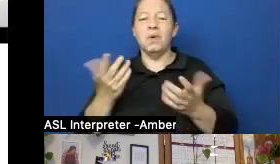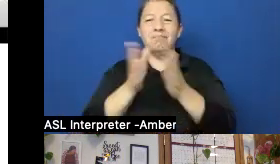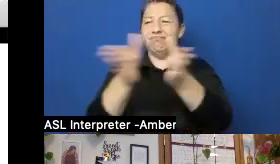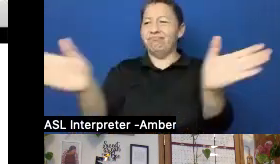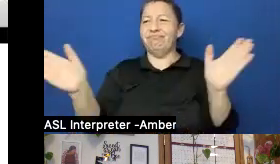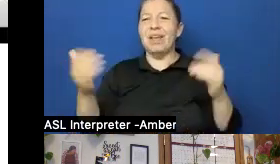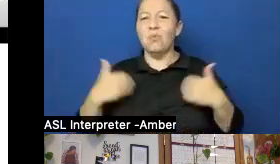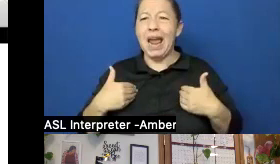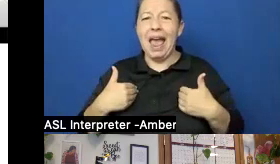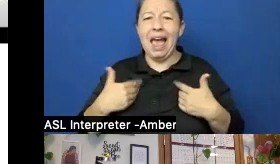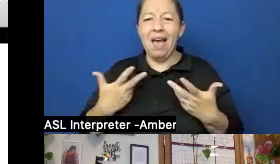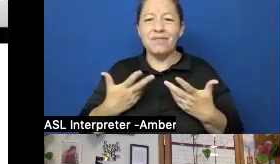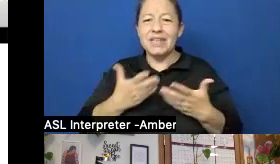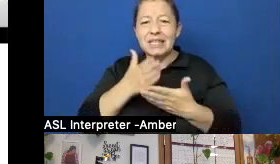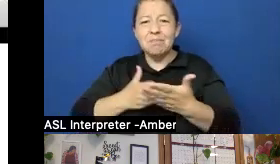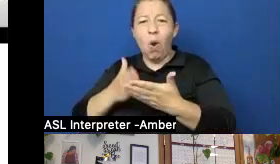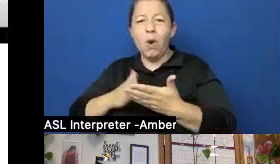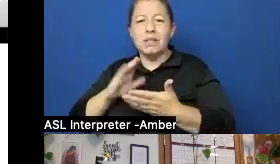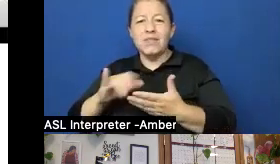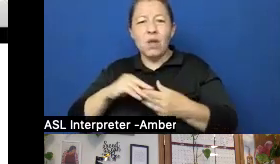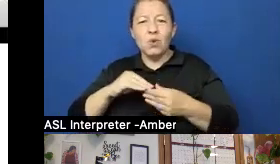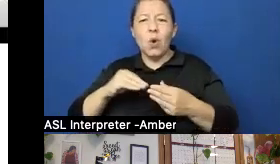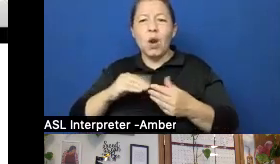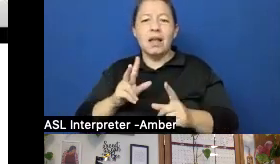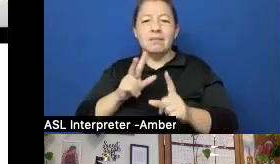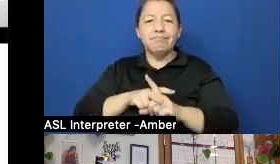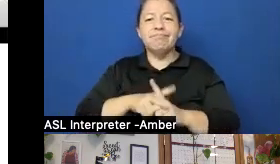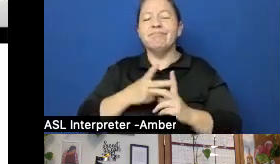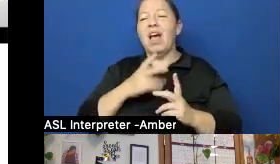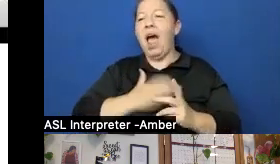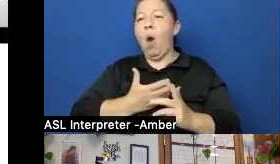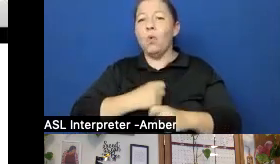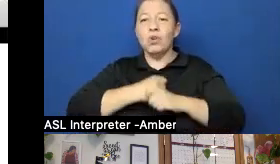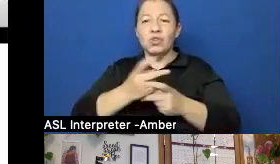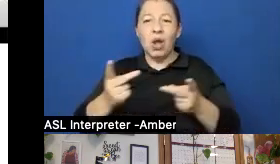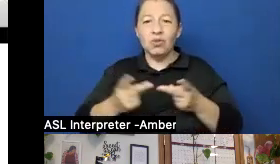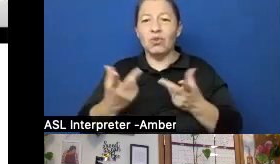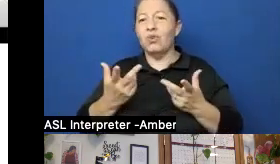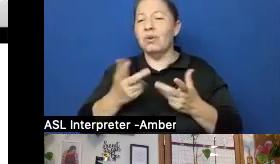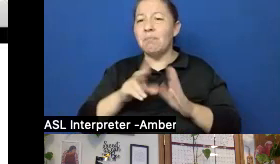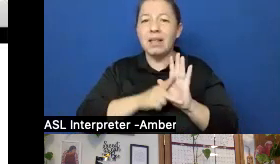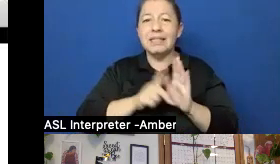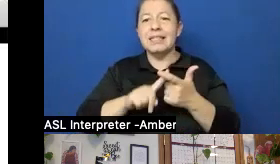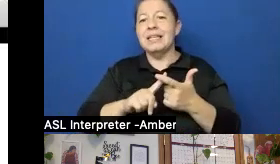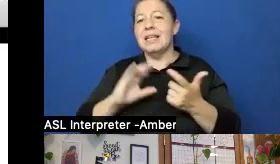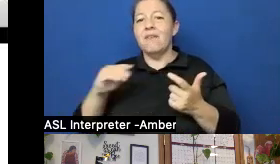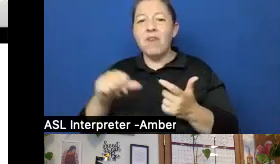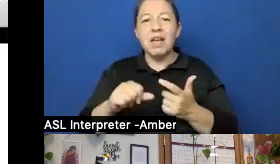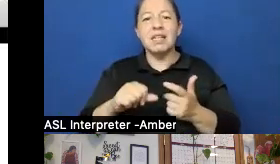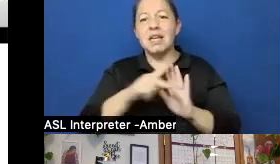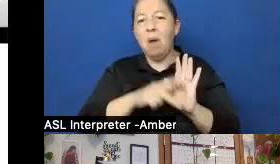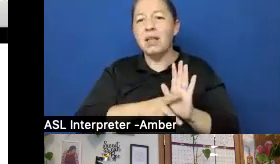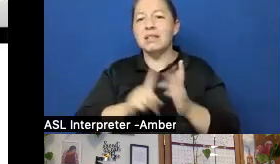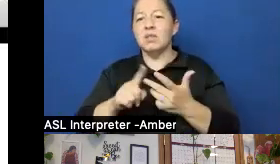story where it comes to our shelter policies, our funding policies, that we keep pushing and making change about